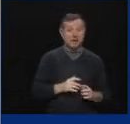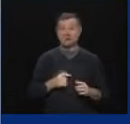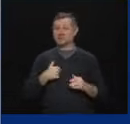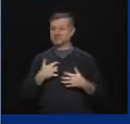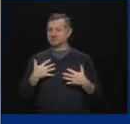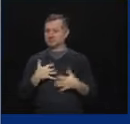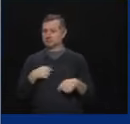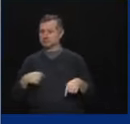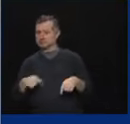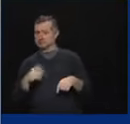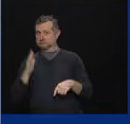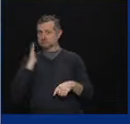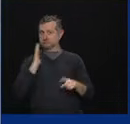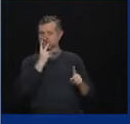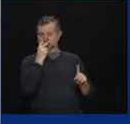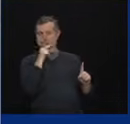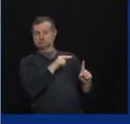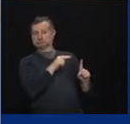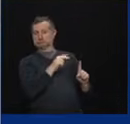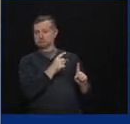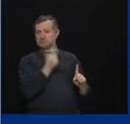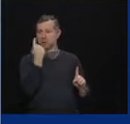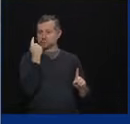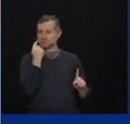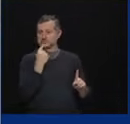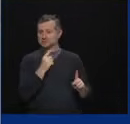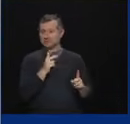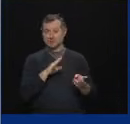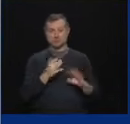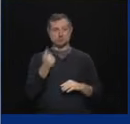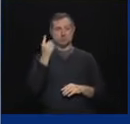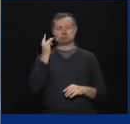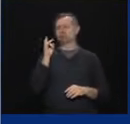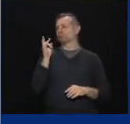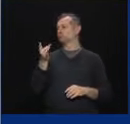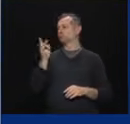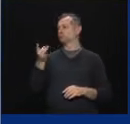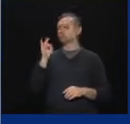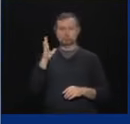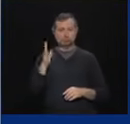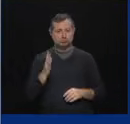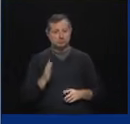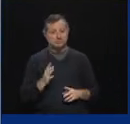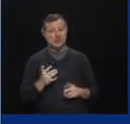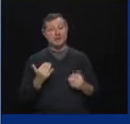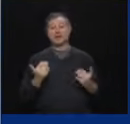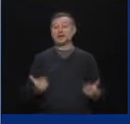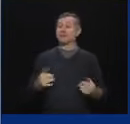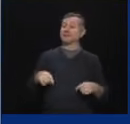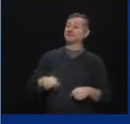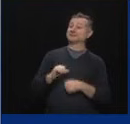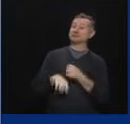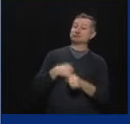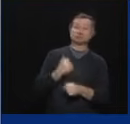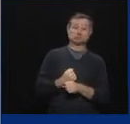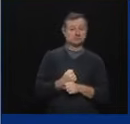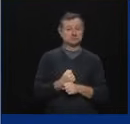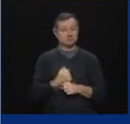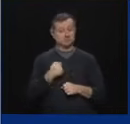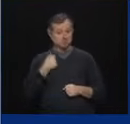diagnosis because we lost so many people last year. So there's still a big question mark on sending into that same season right